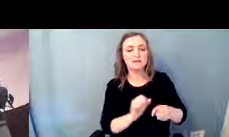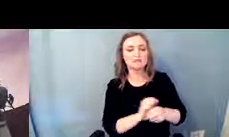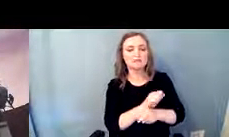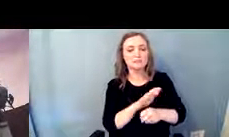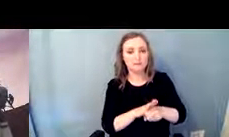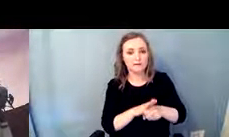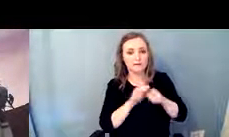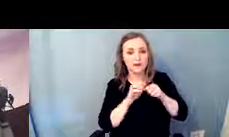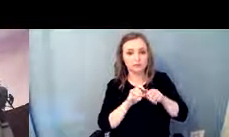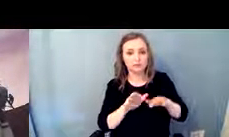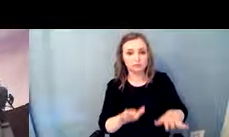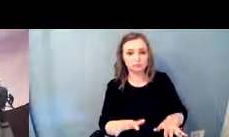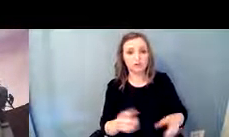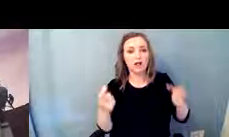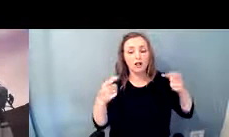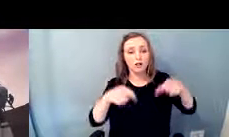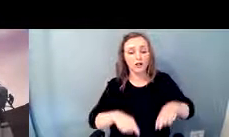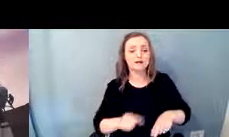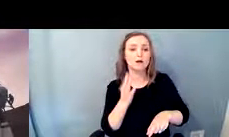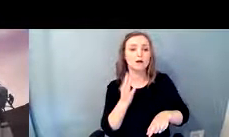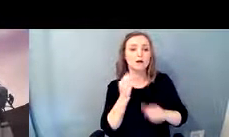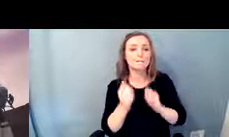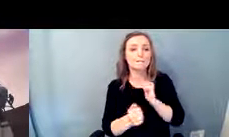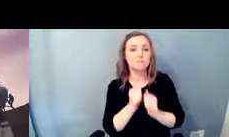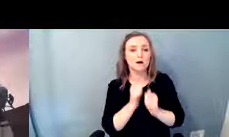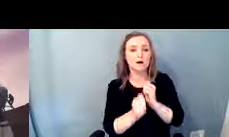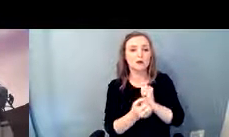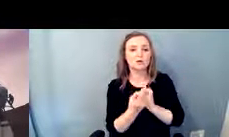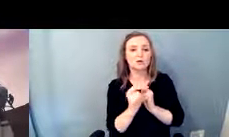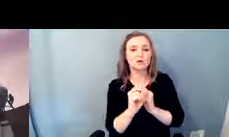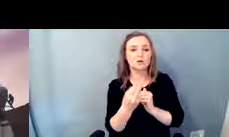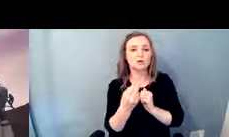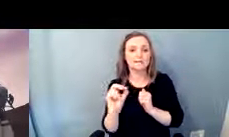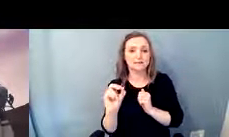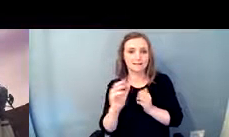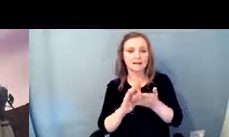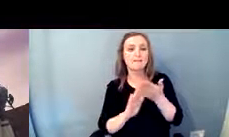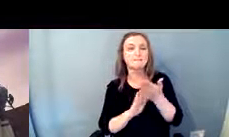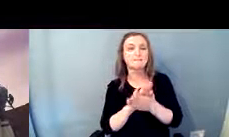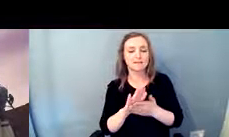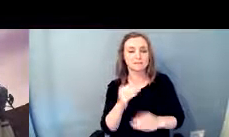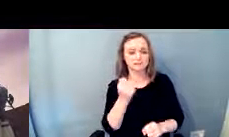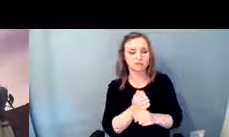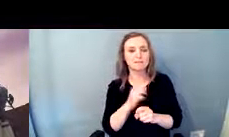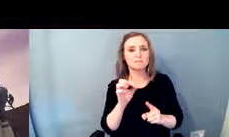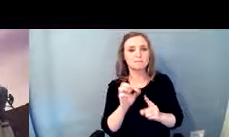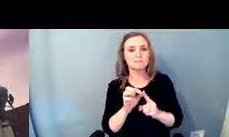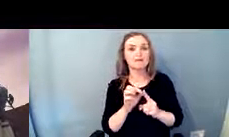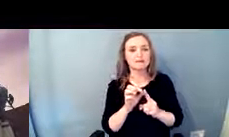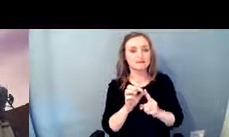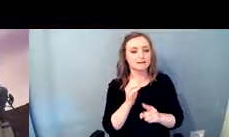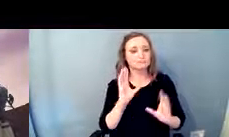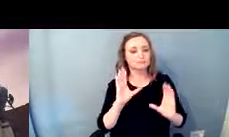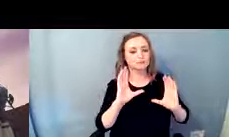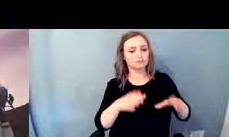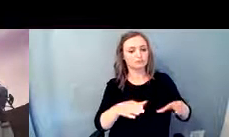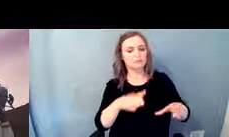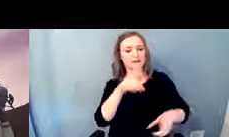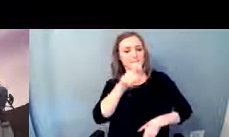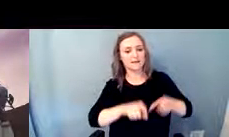March 2020, and we saw a reduction in all referrals, and this is the effect